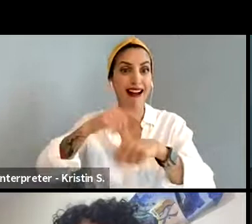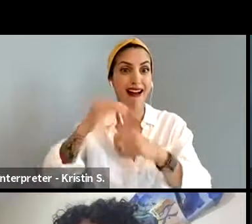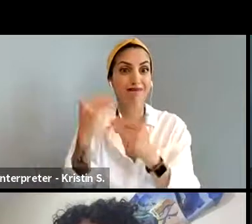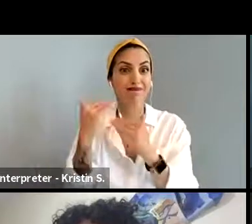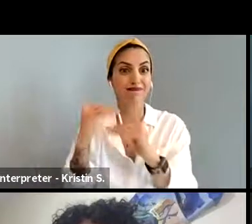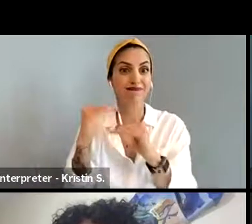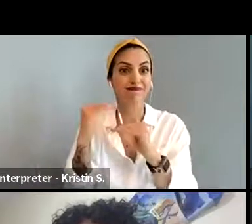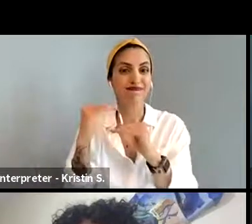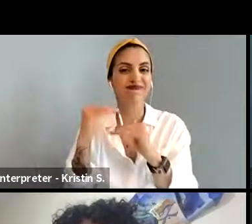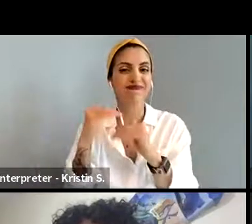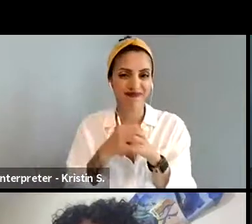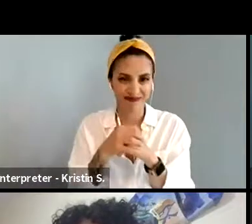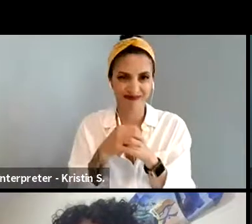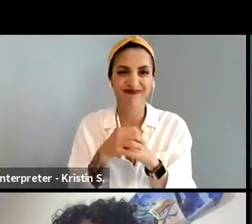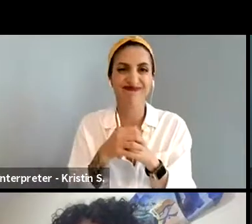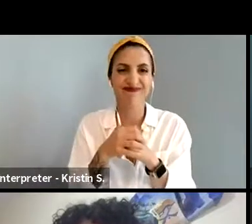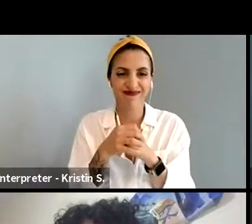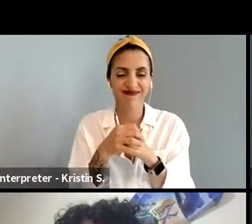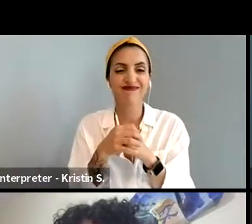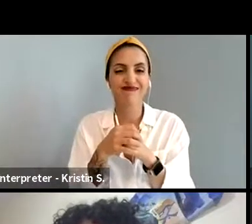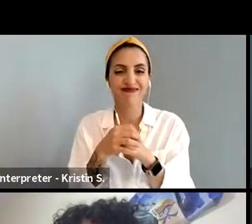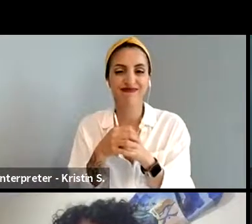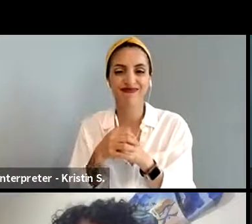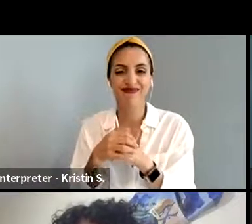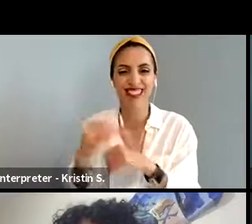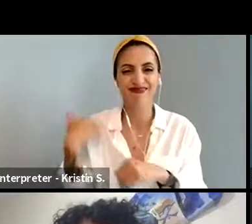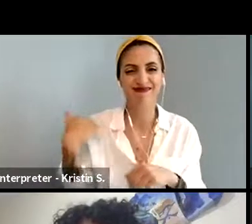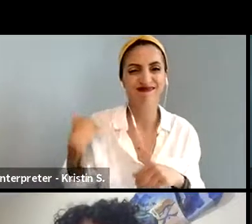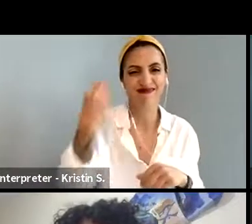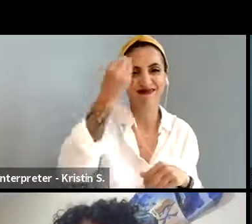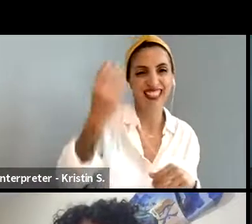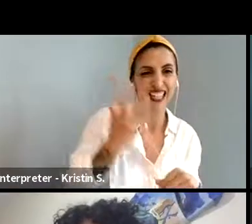I'm trying to keep us honest, y'all.